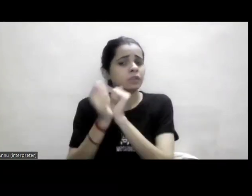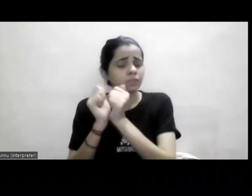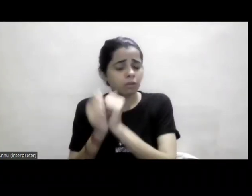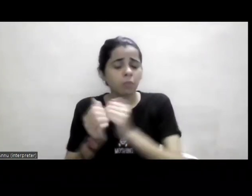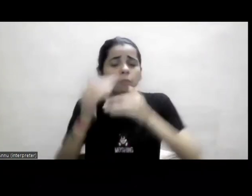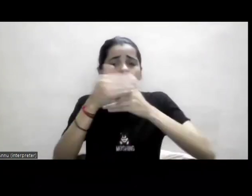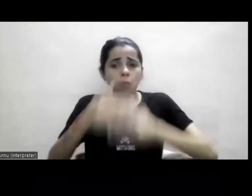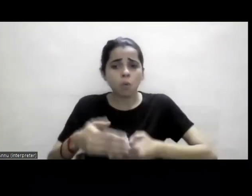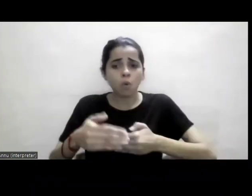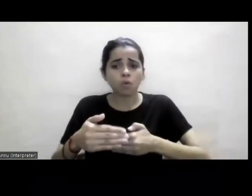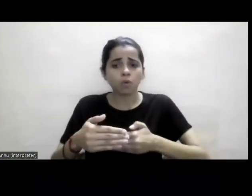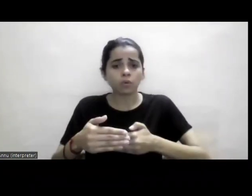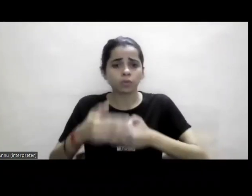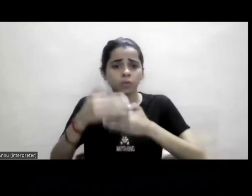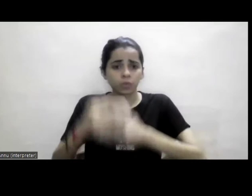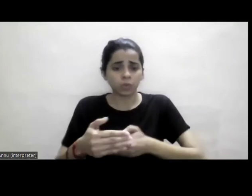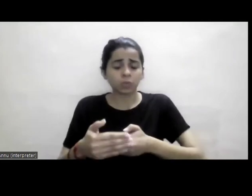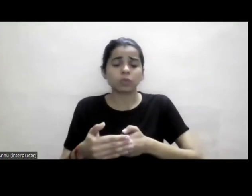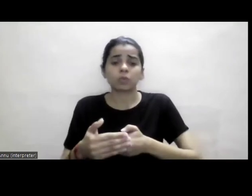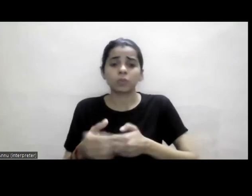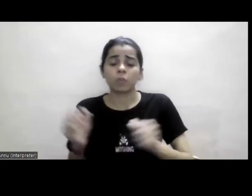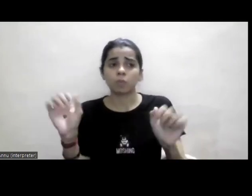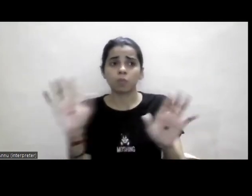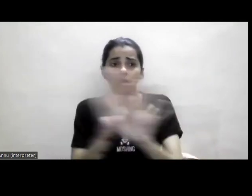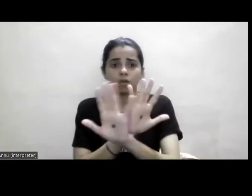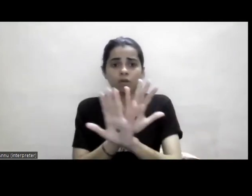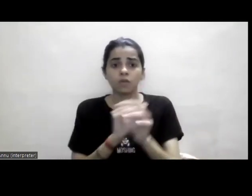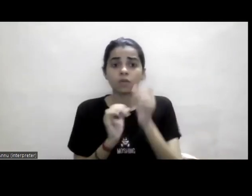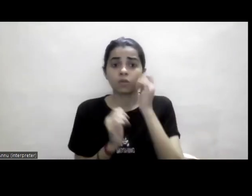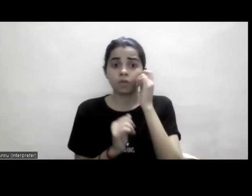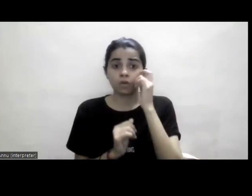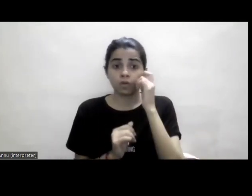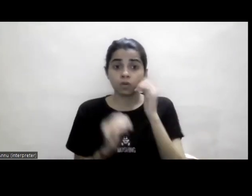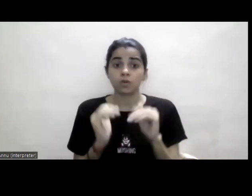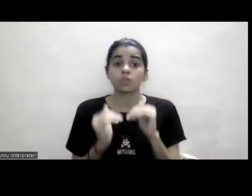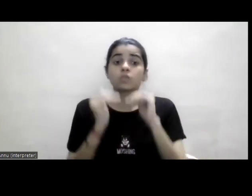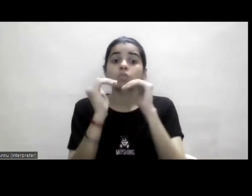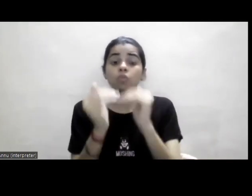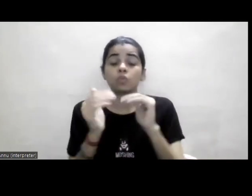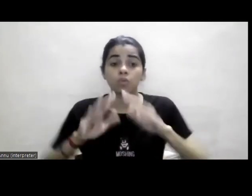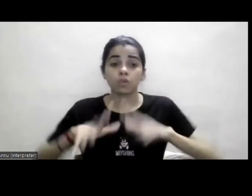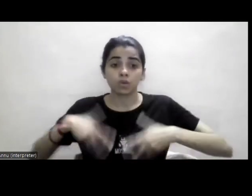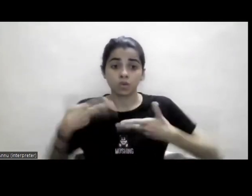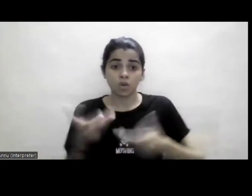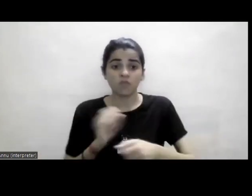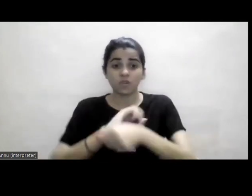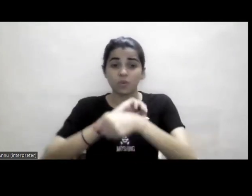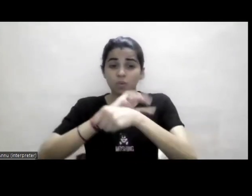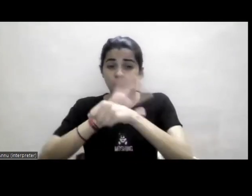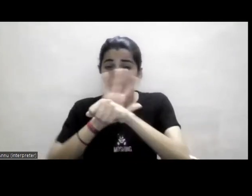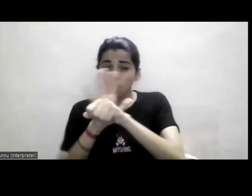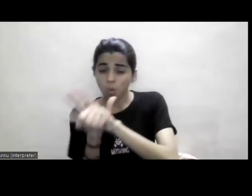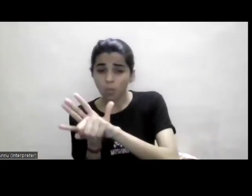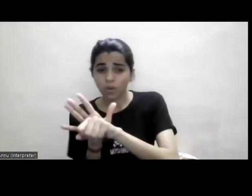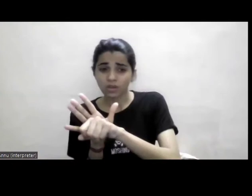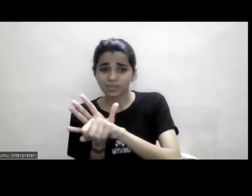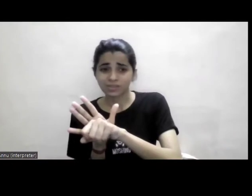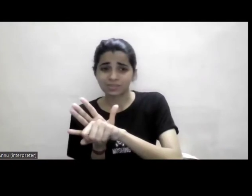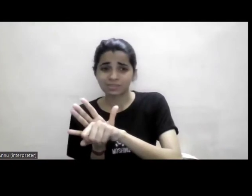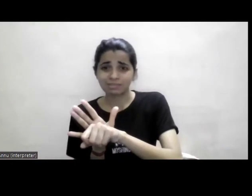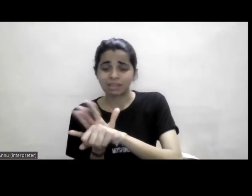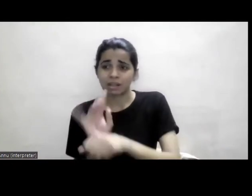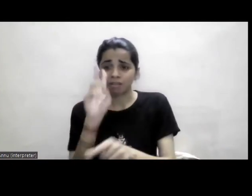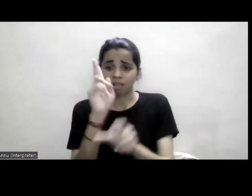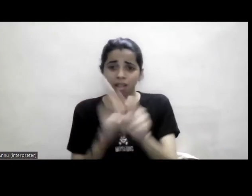have basically become blurred, then let us also talk about how COVID has brought in this another element